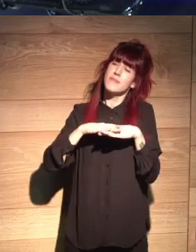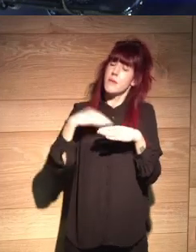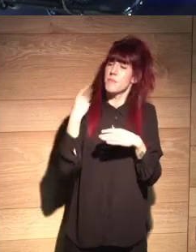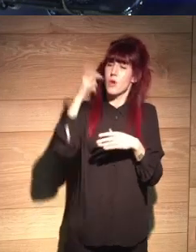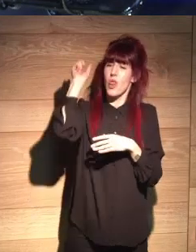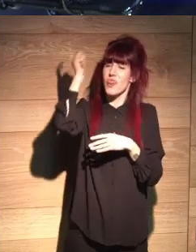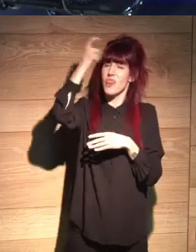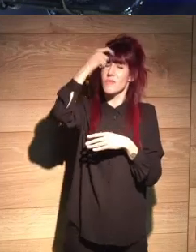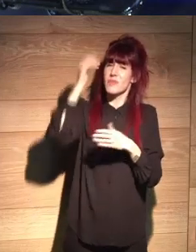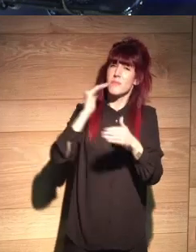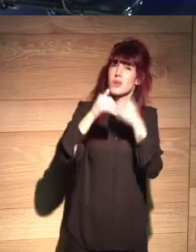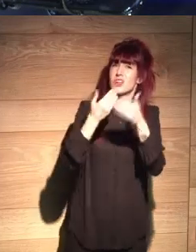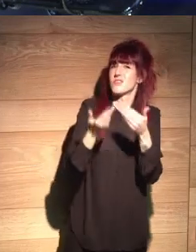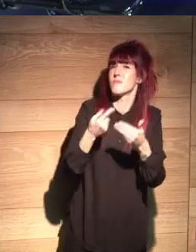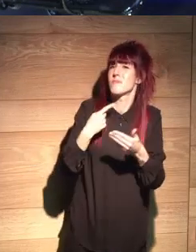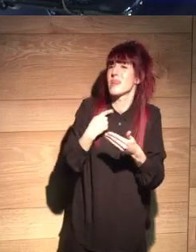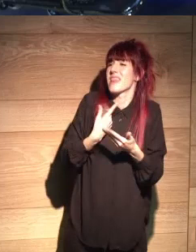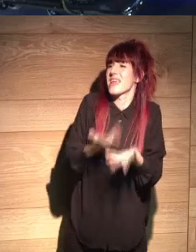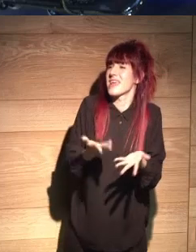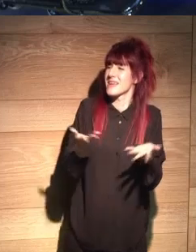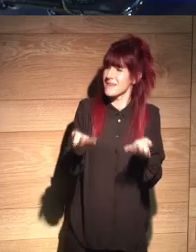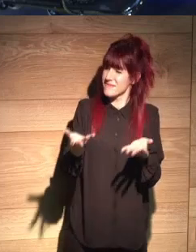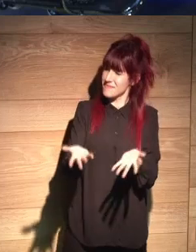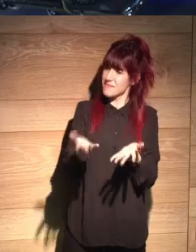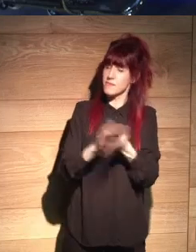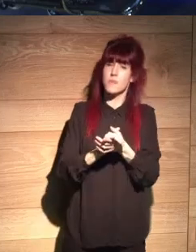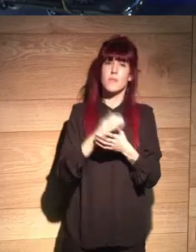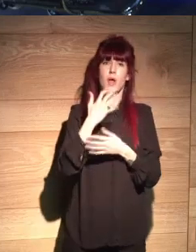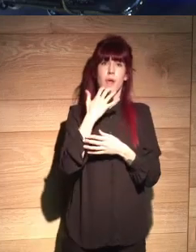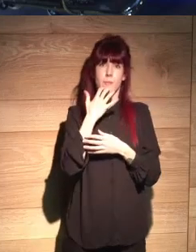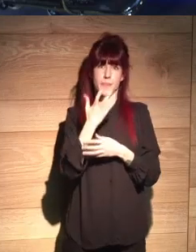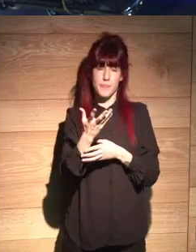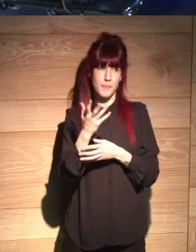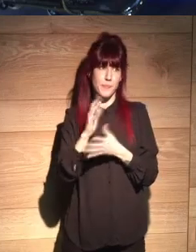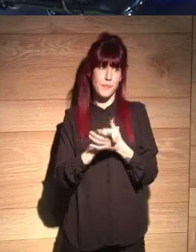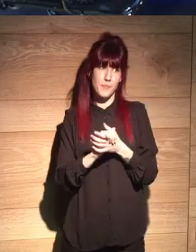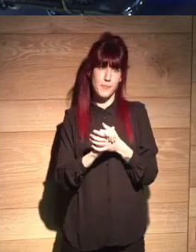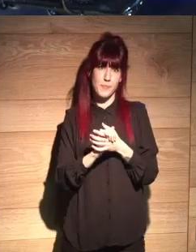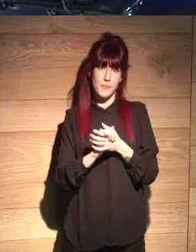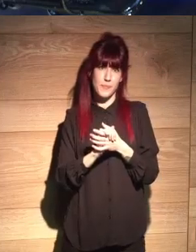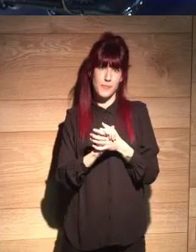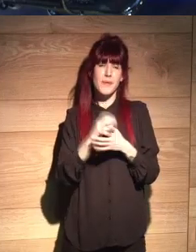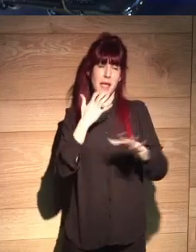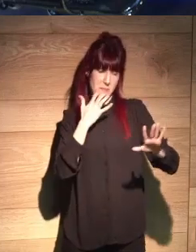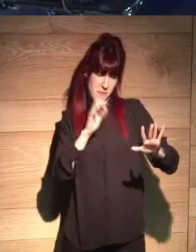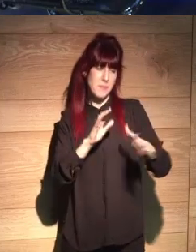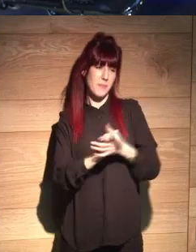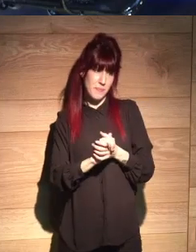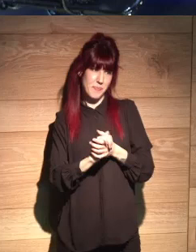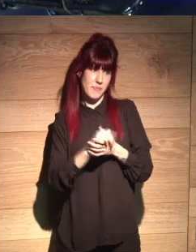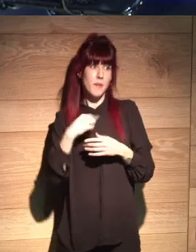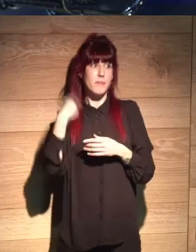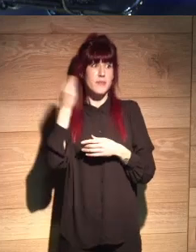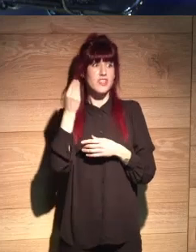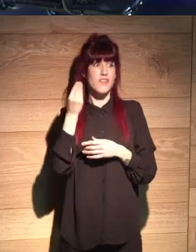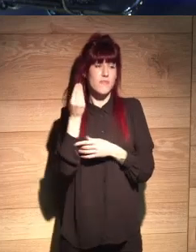equality, but also the concept of progress? What are we losing, or if we aren't there? Well, I'm going to give you an